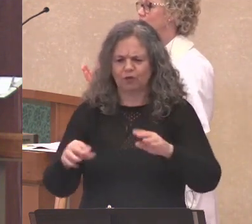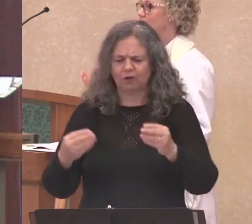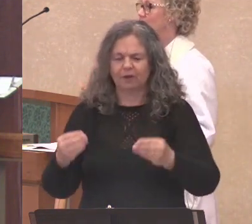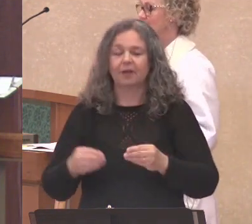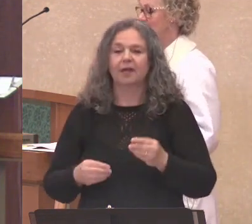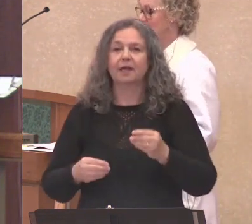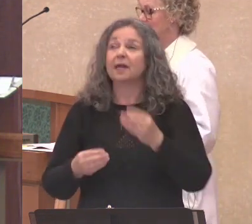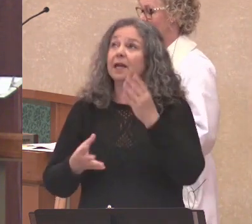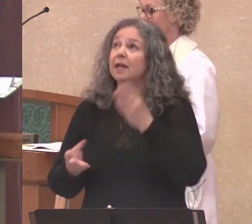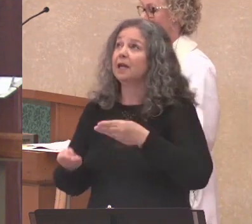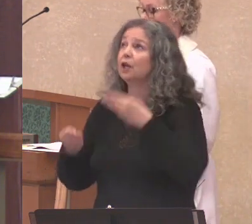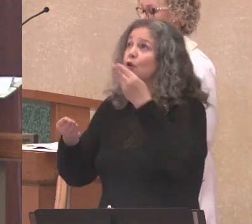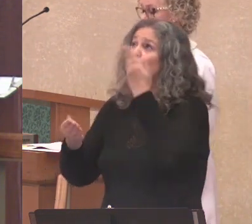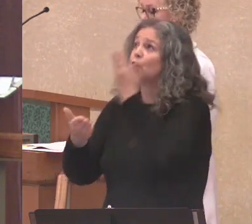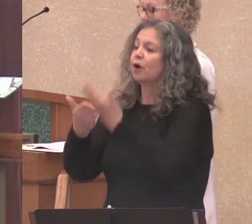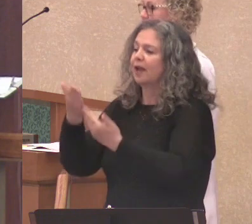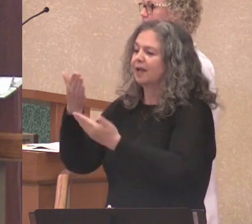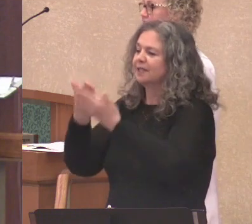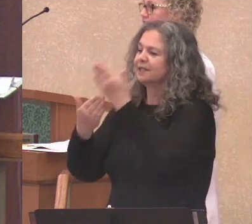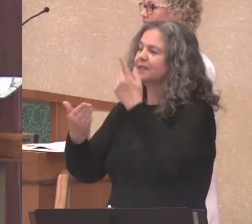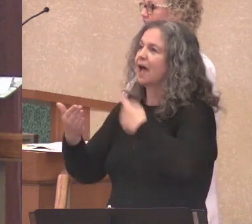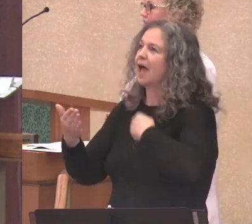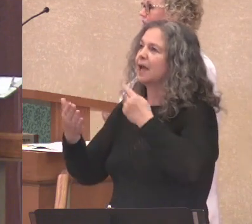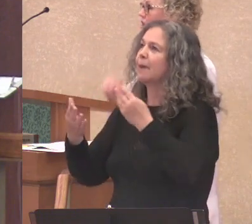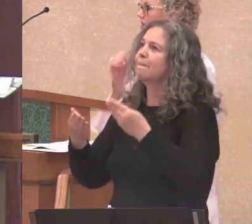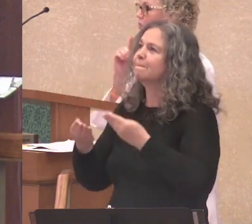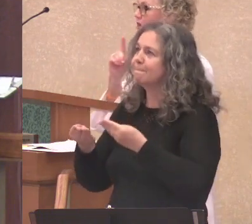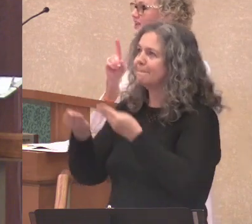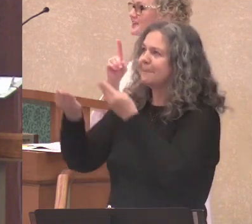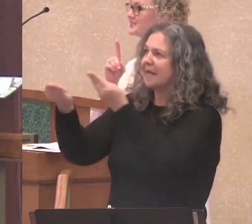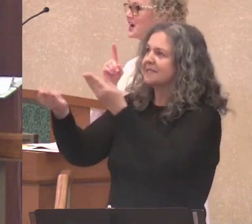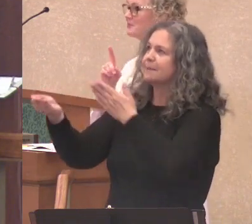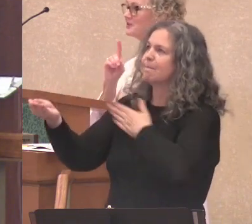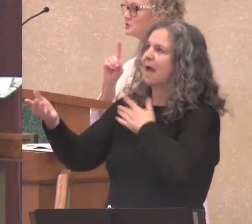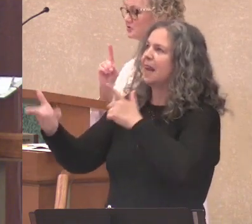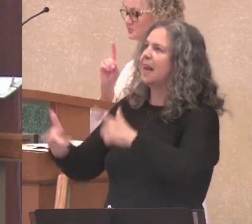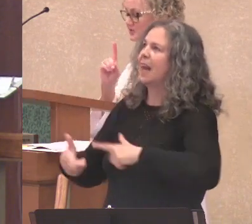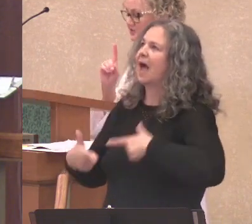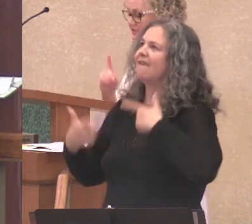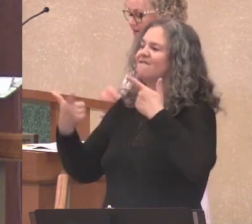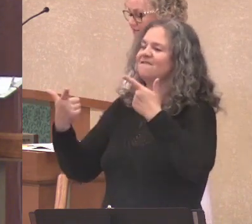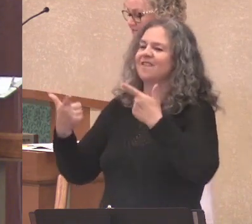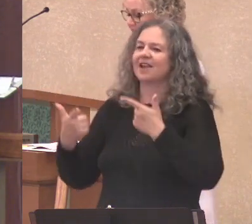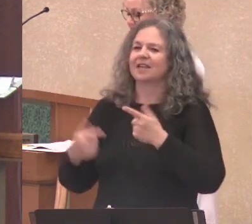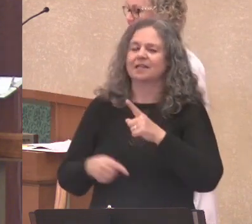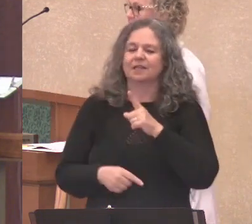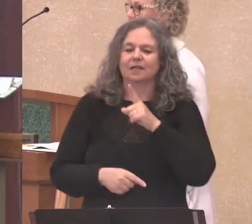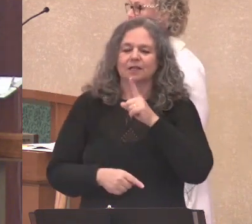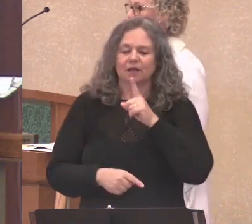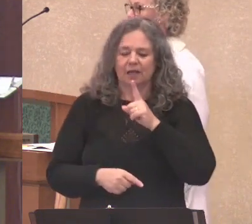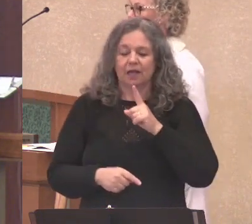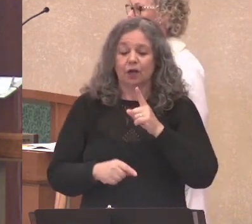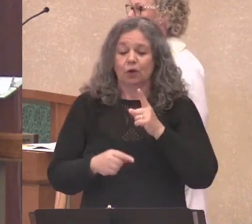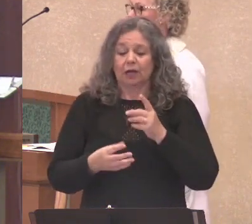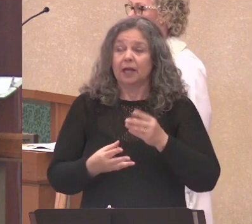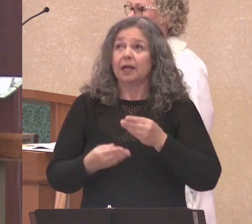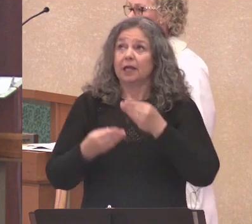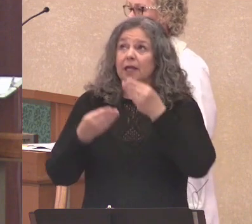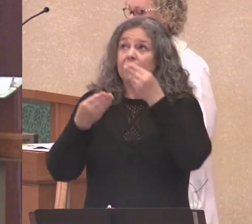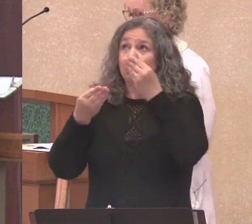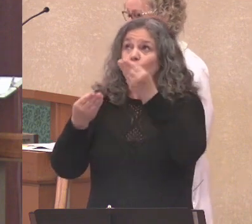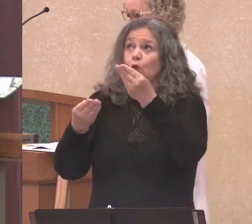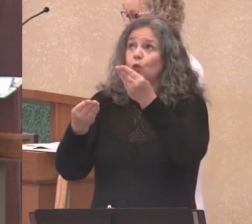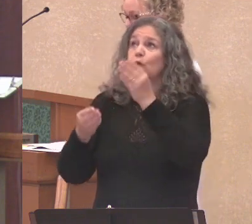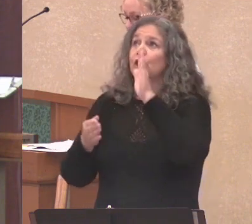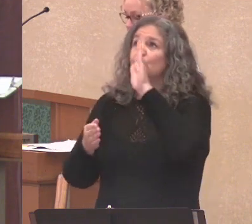Into your hands I place my life. Okay, one last time. Let's whisper this time. Into your